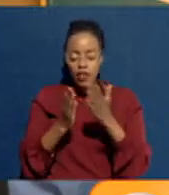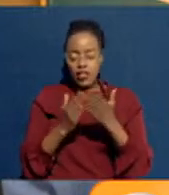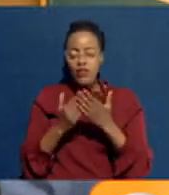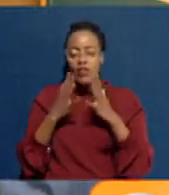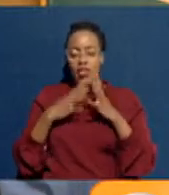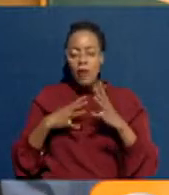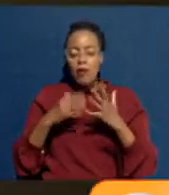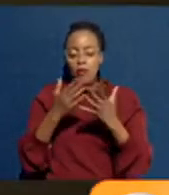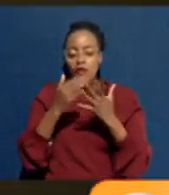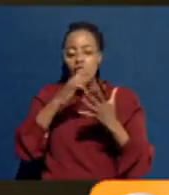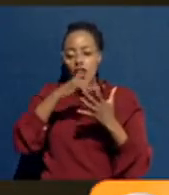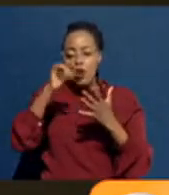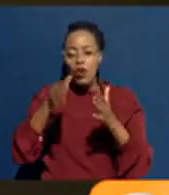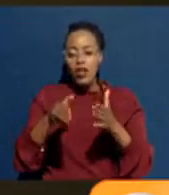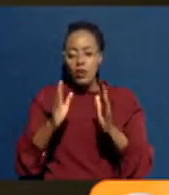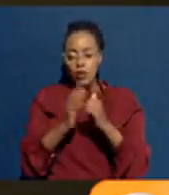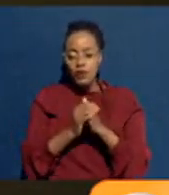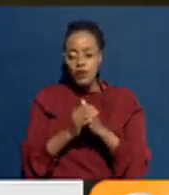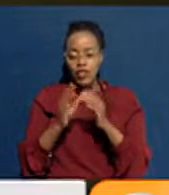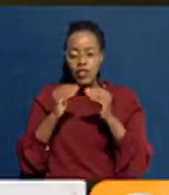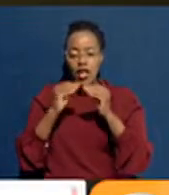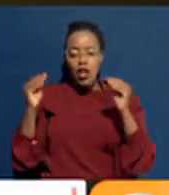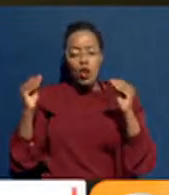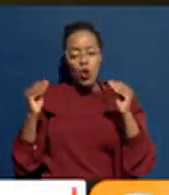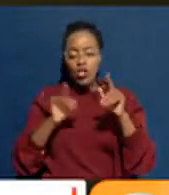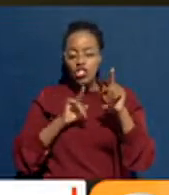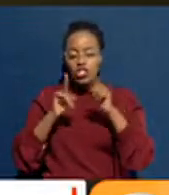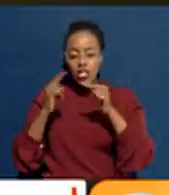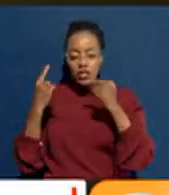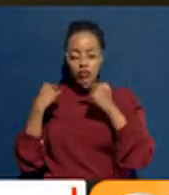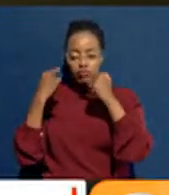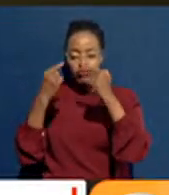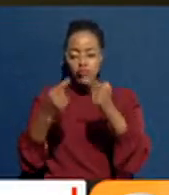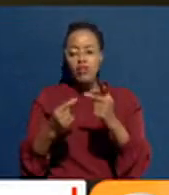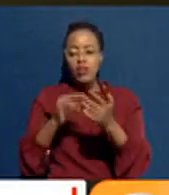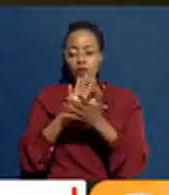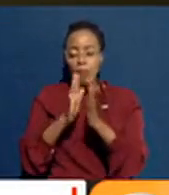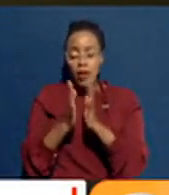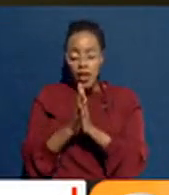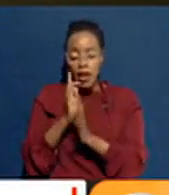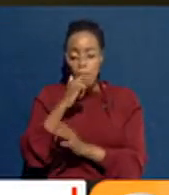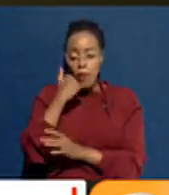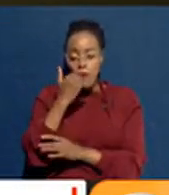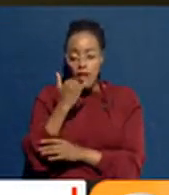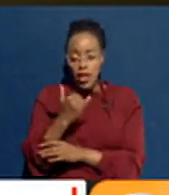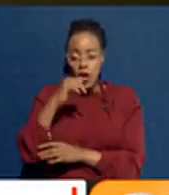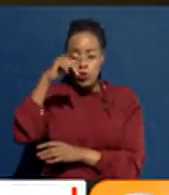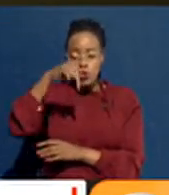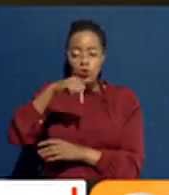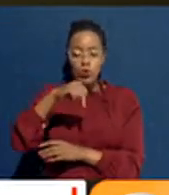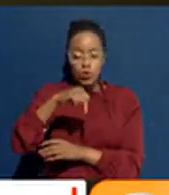njia ambayo inafaa. It's come a long way to be who we are today,